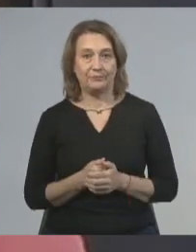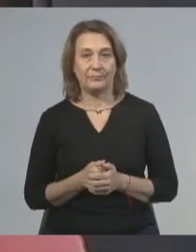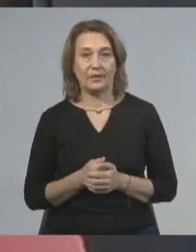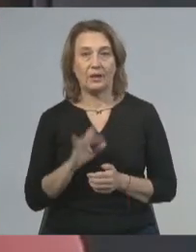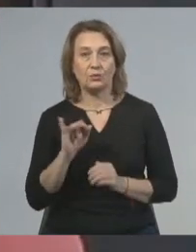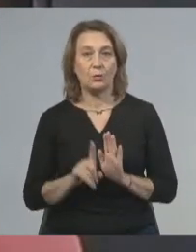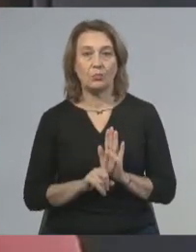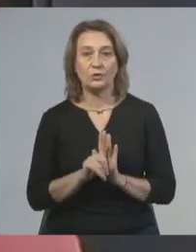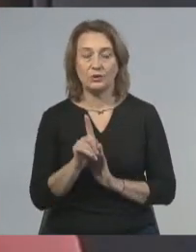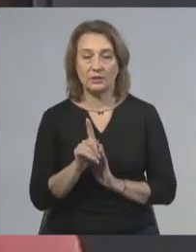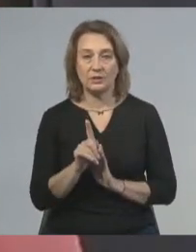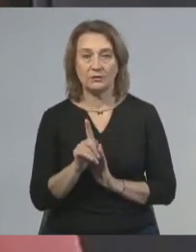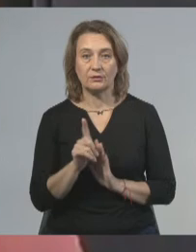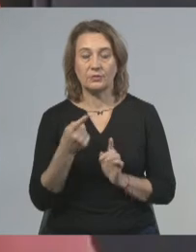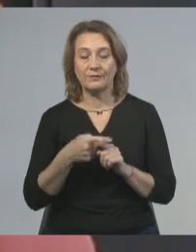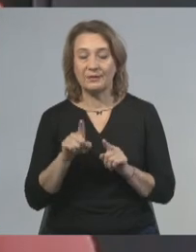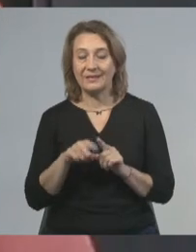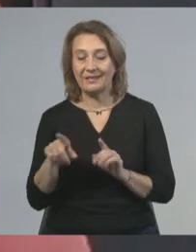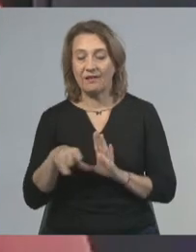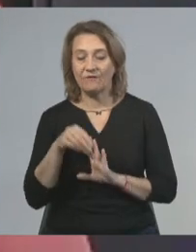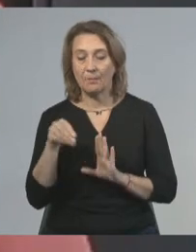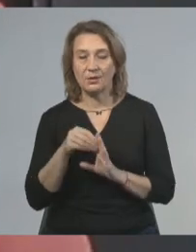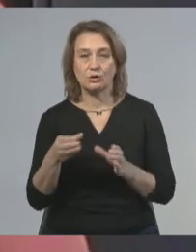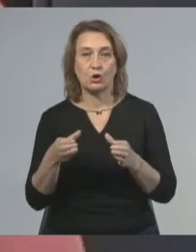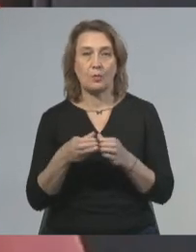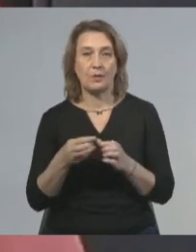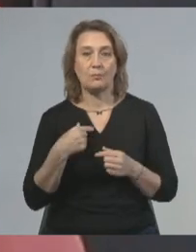it's everything is a bit more complicated